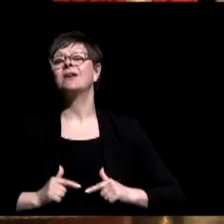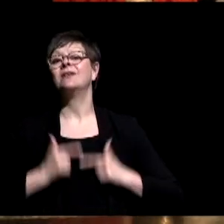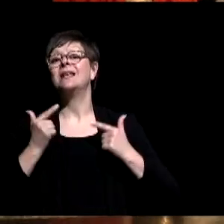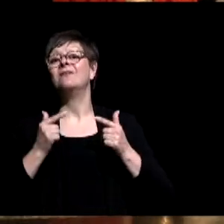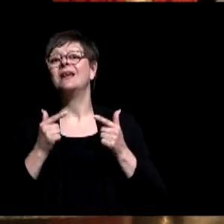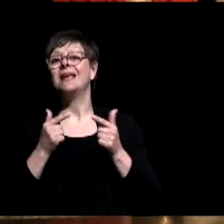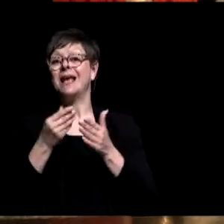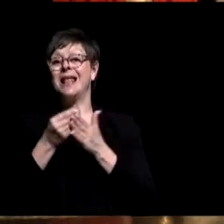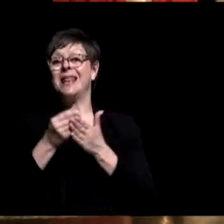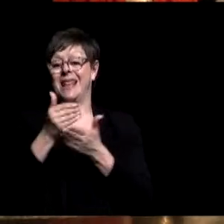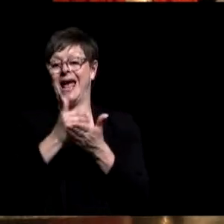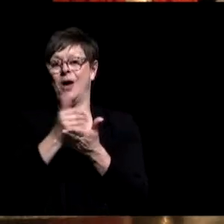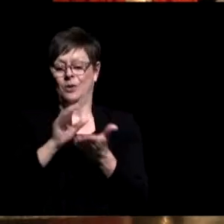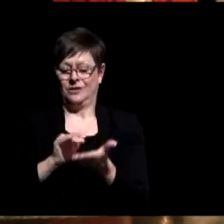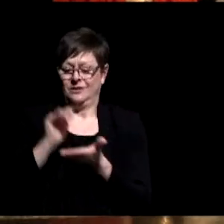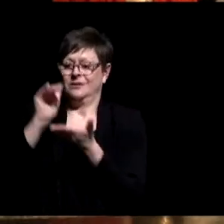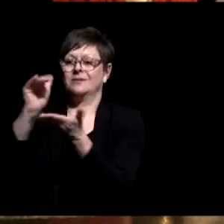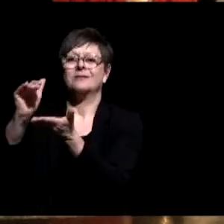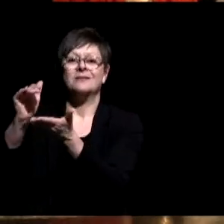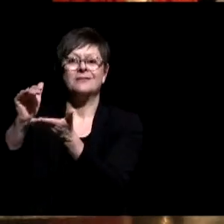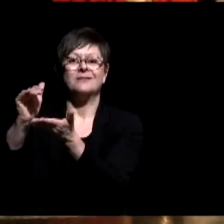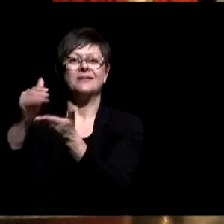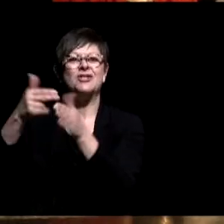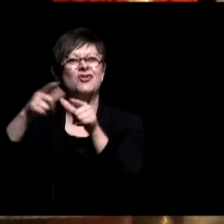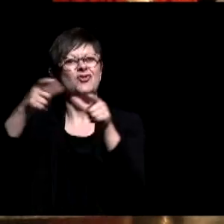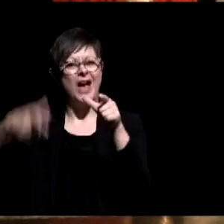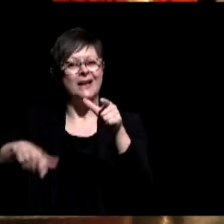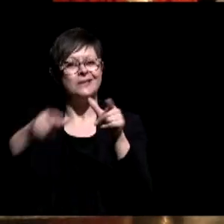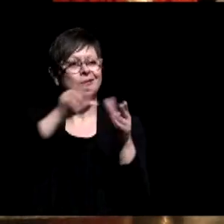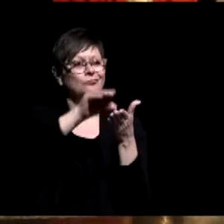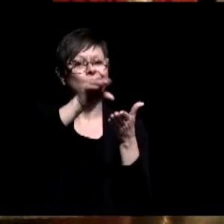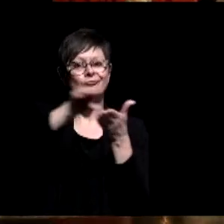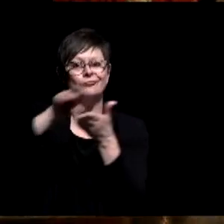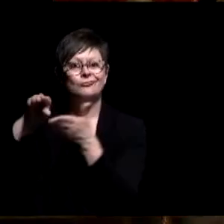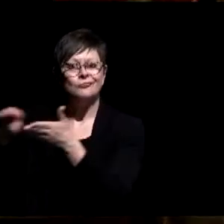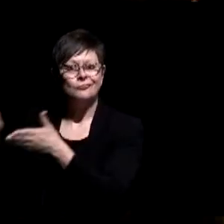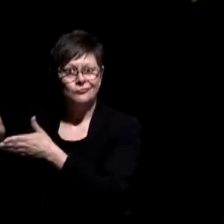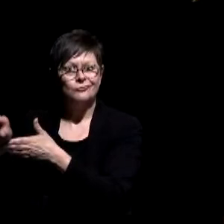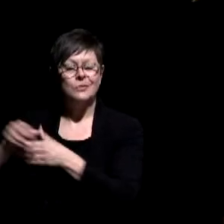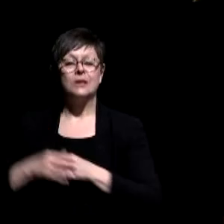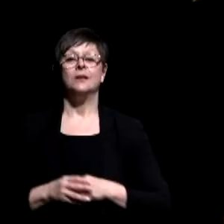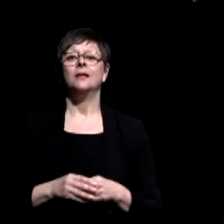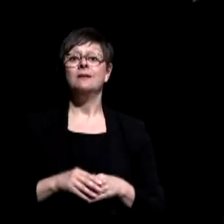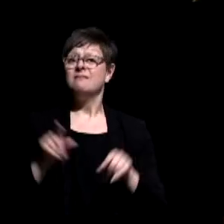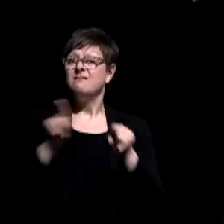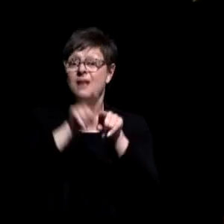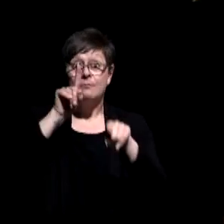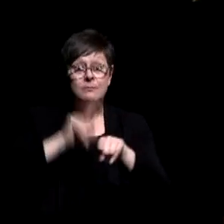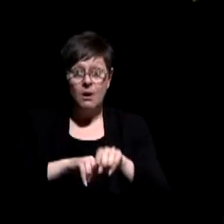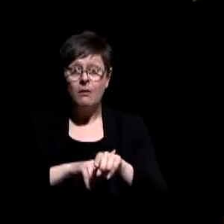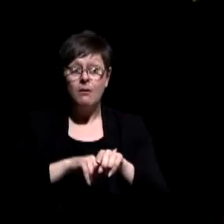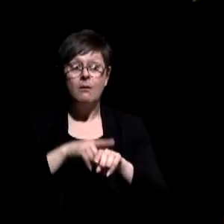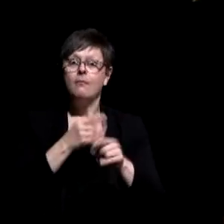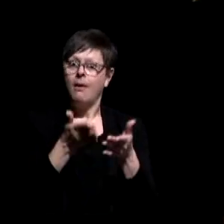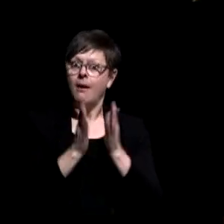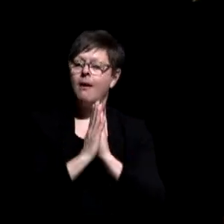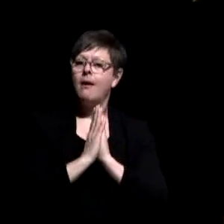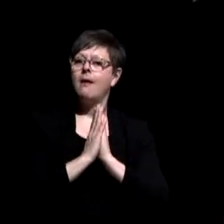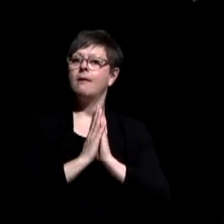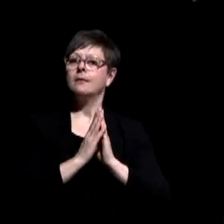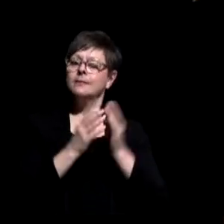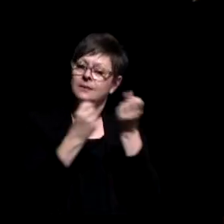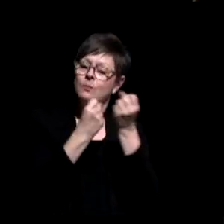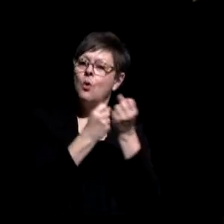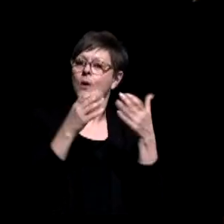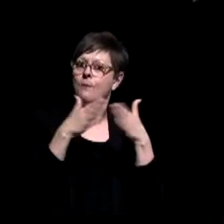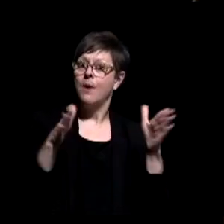by the end of the calendar year. In addition, and at the same time, they were asked to support public health and